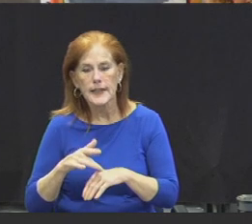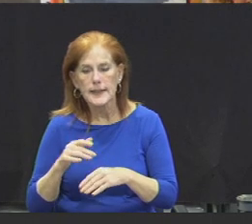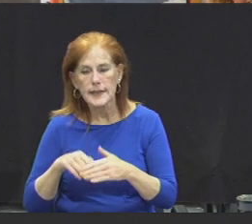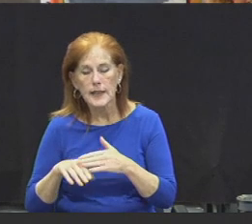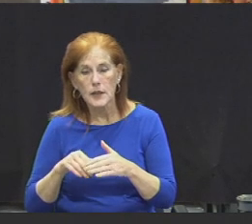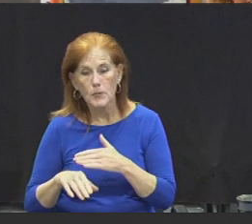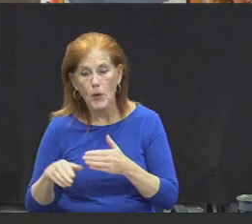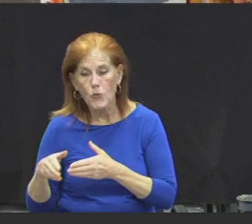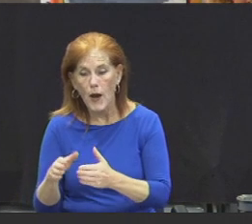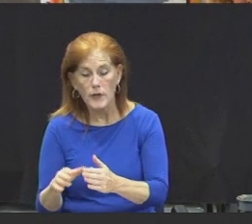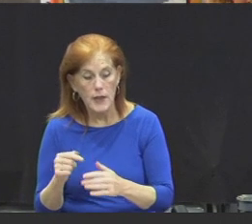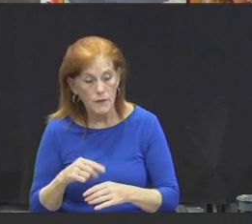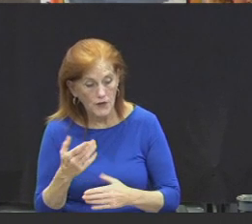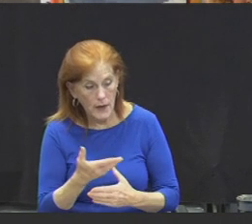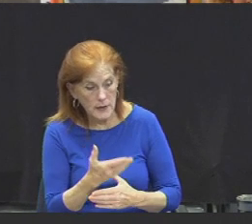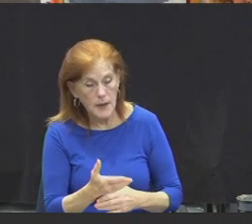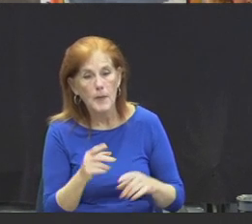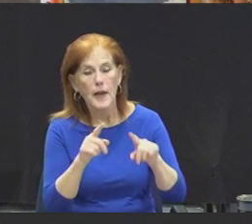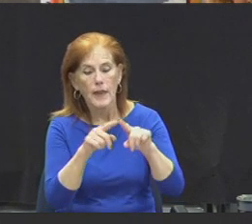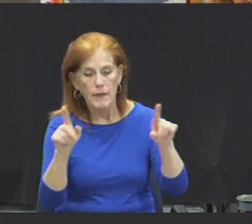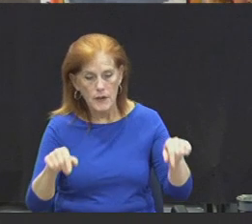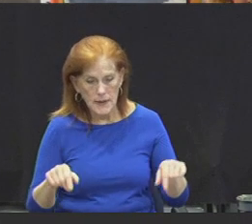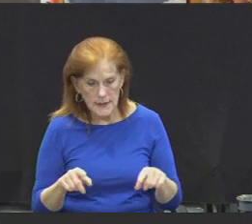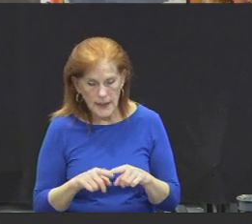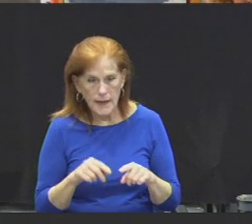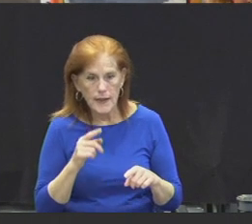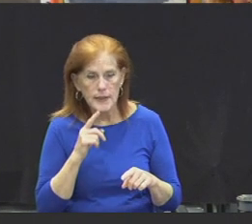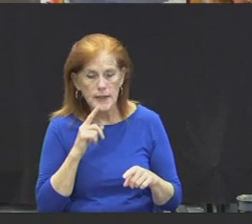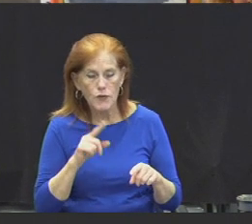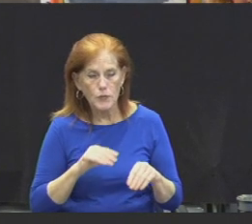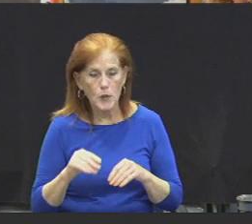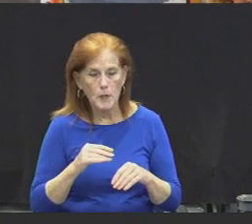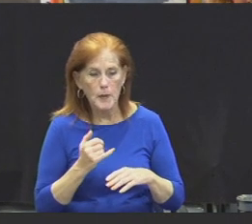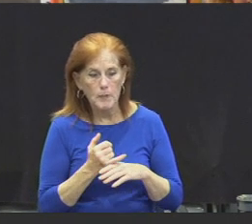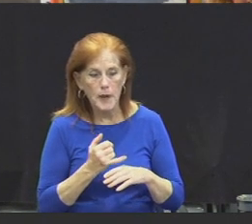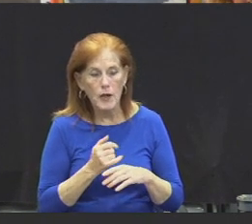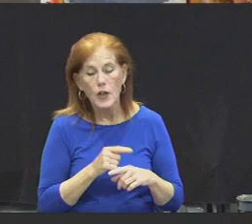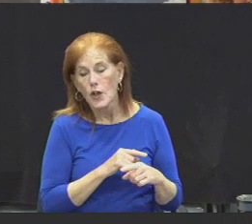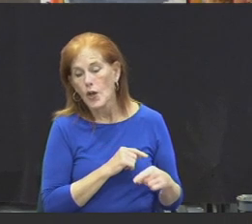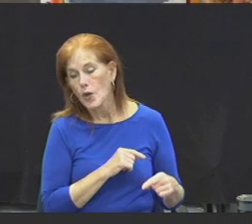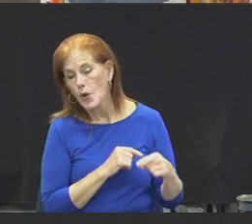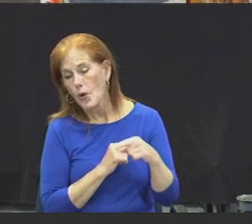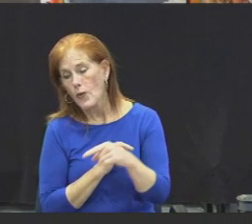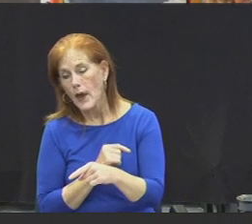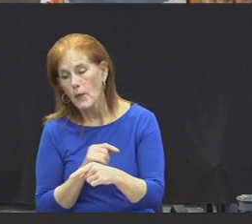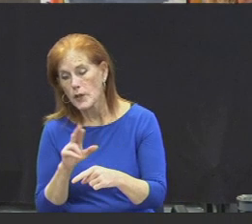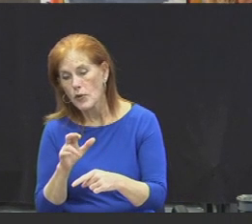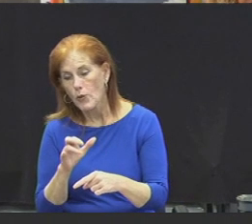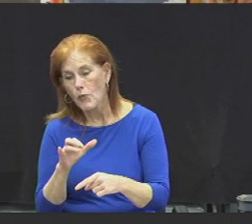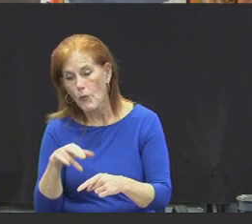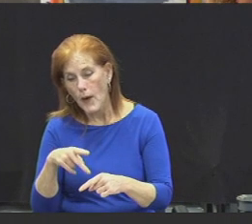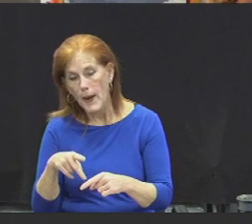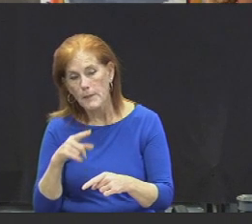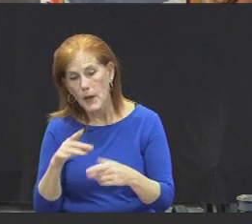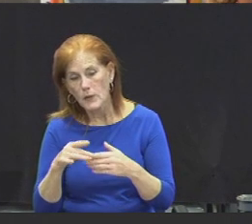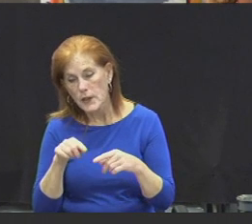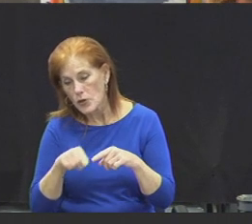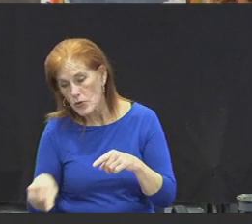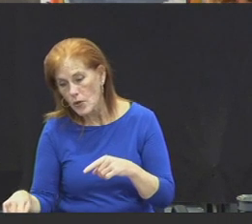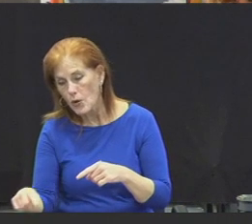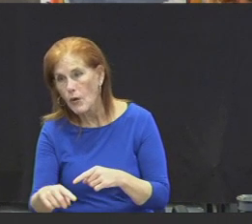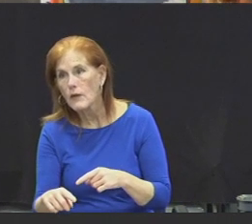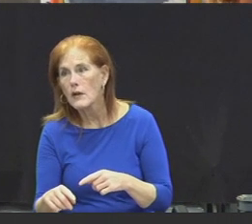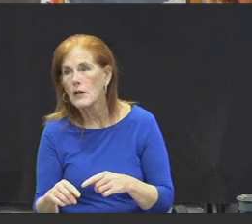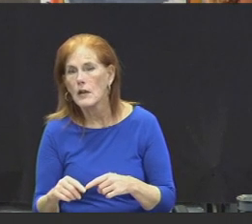at a feature, there's a sign that shows you that, if you're mobility impaired, you go this way to the ramp that gets you down to the lower level. Great.